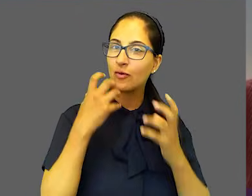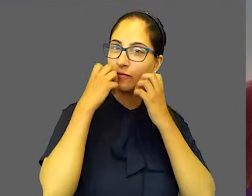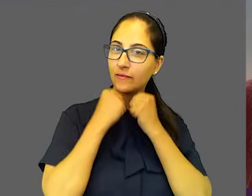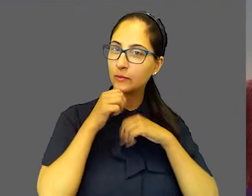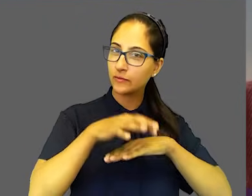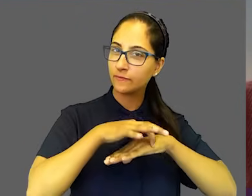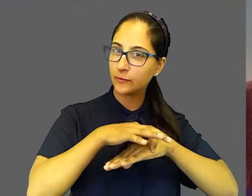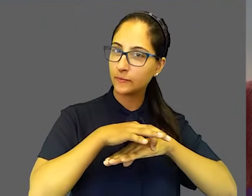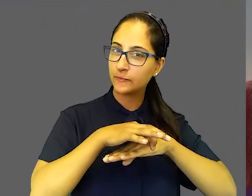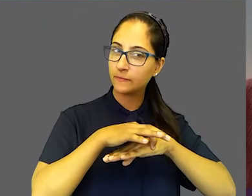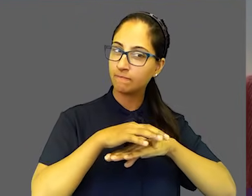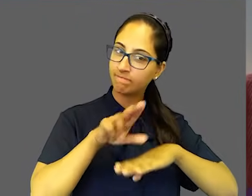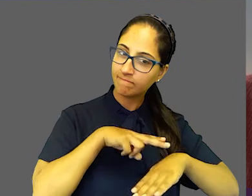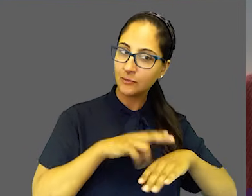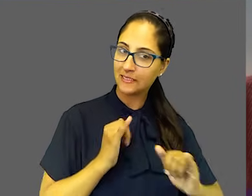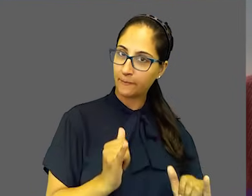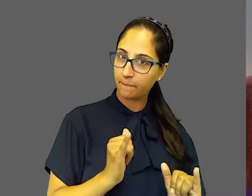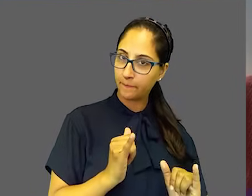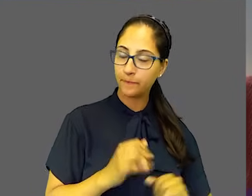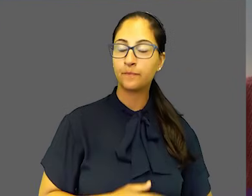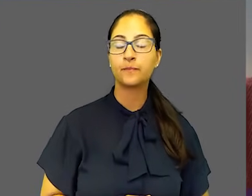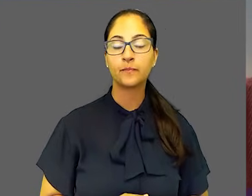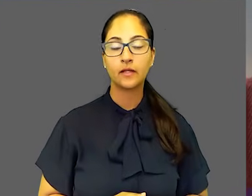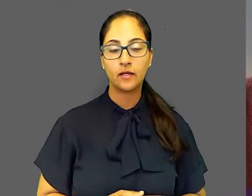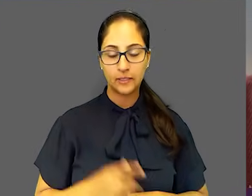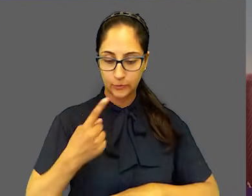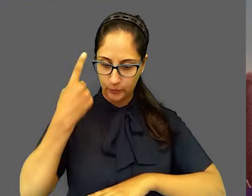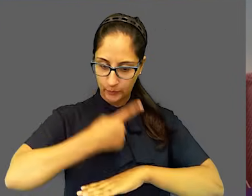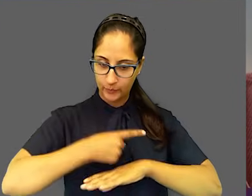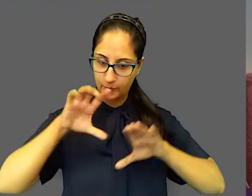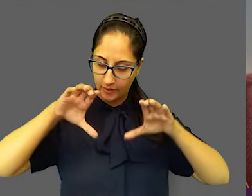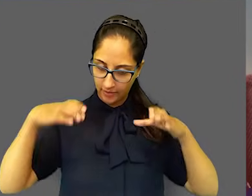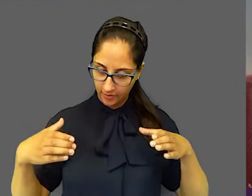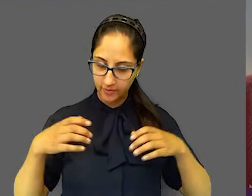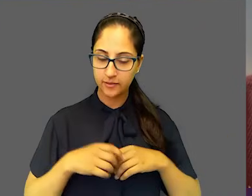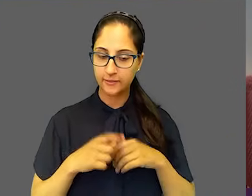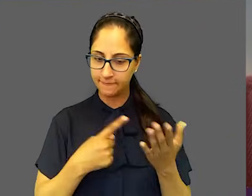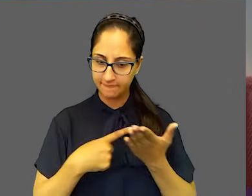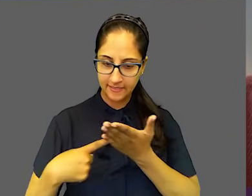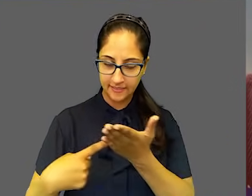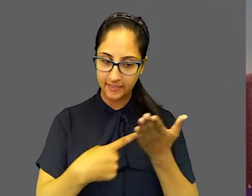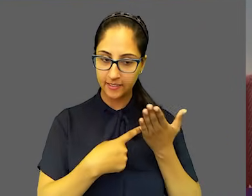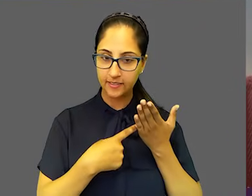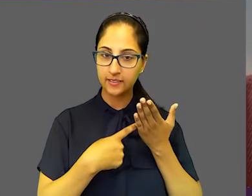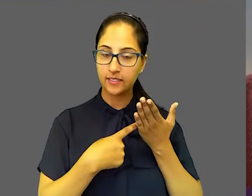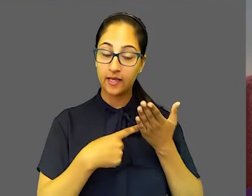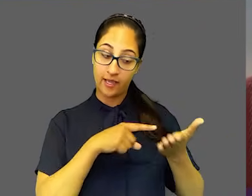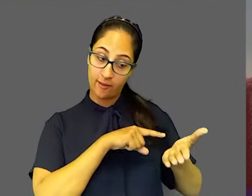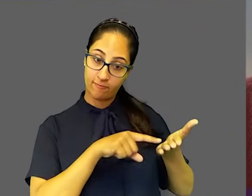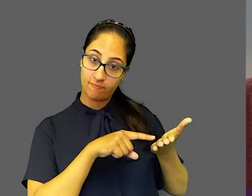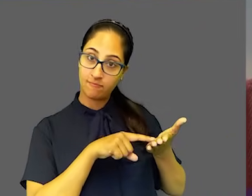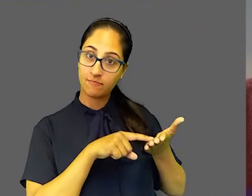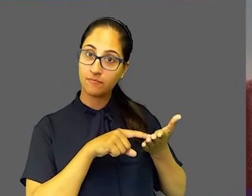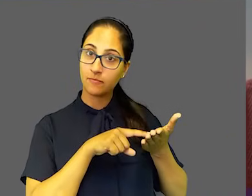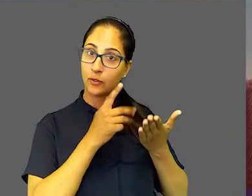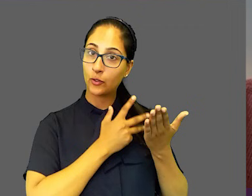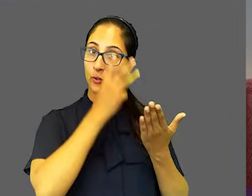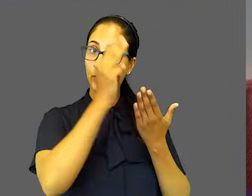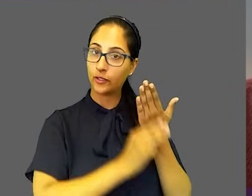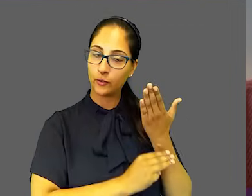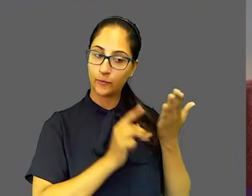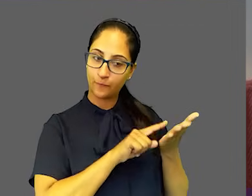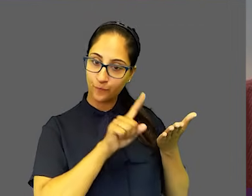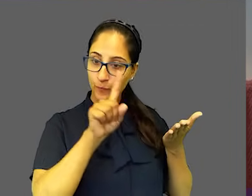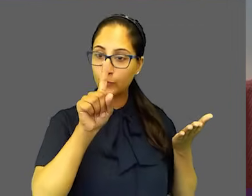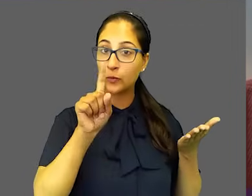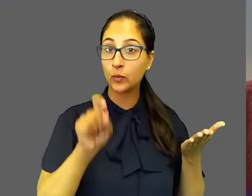a question from our IIS secondary curriculum. And the question was, are we guardians of the earth or